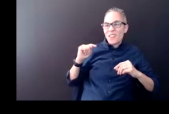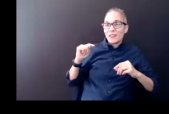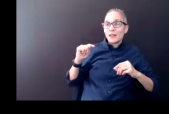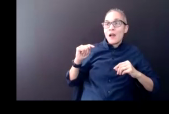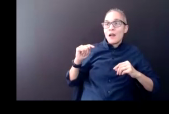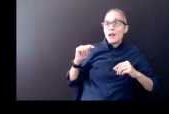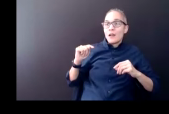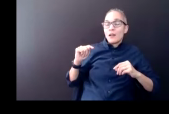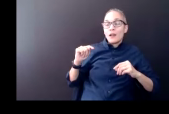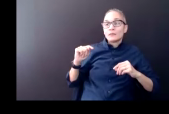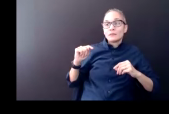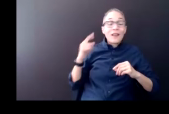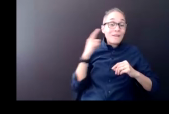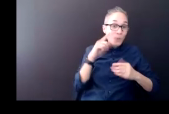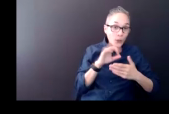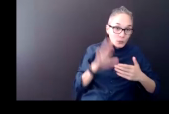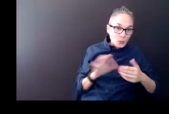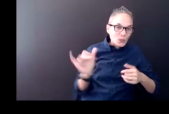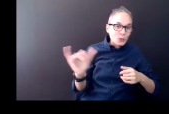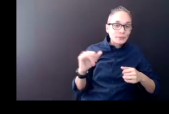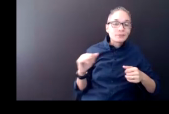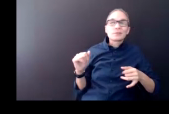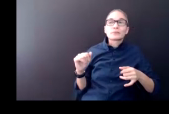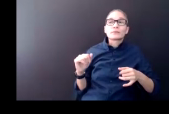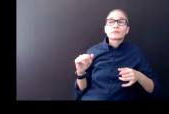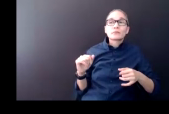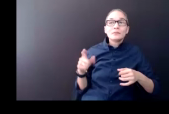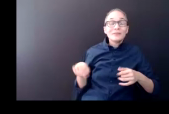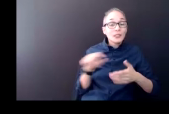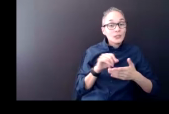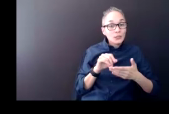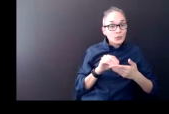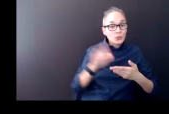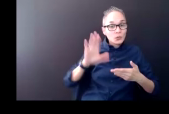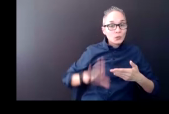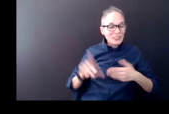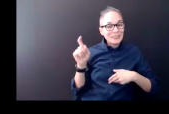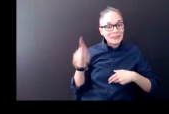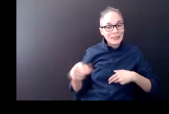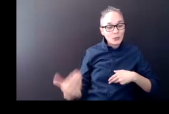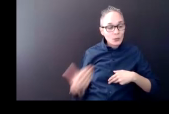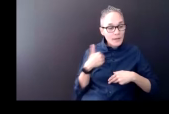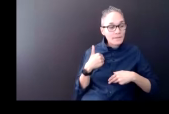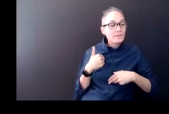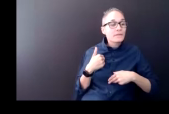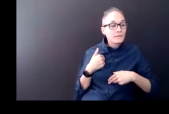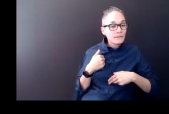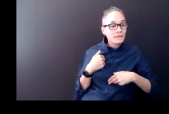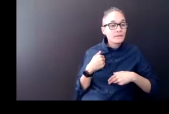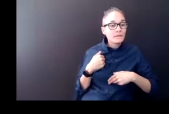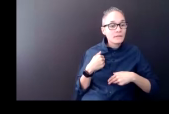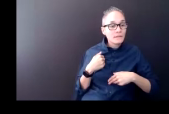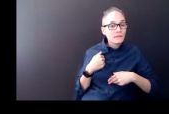like, and this is like, for students as well, is like students need to have that